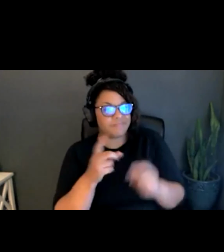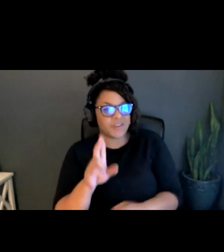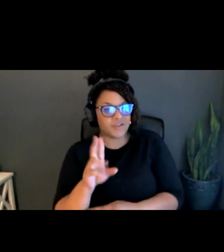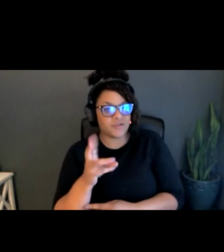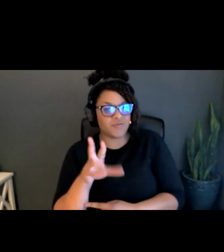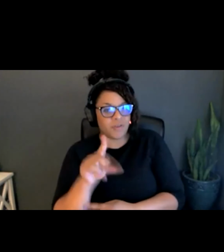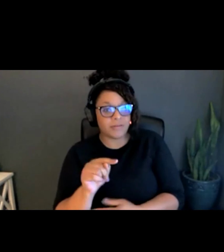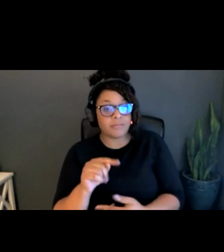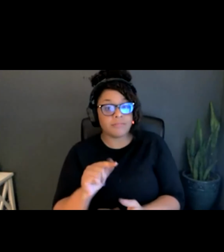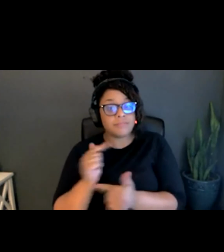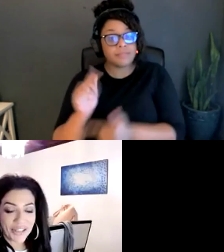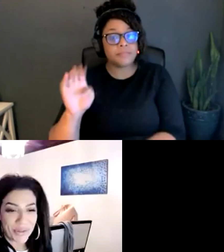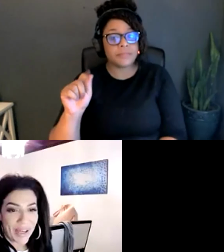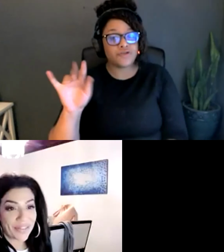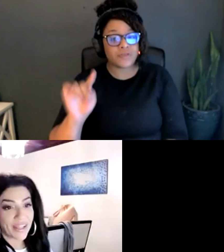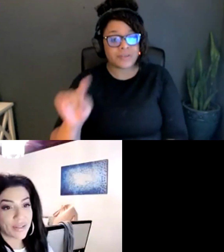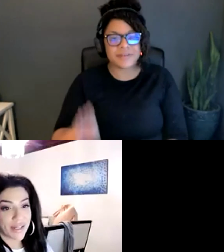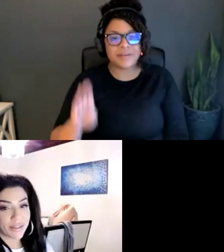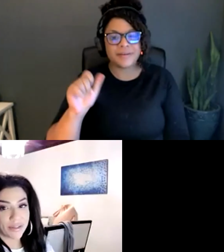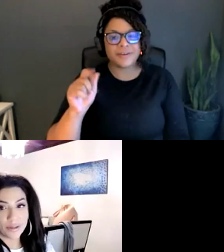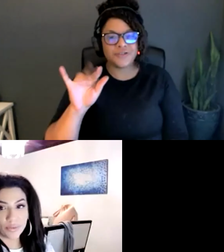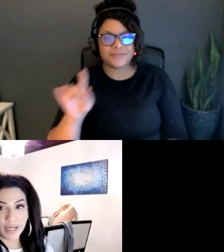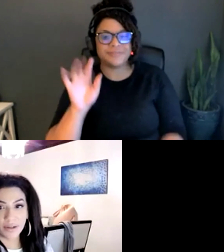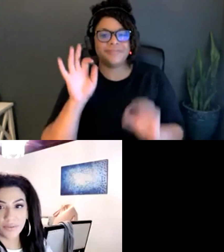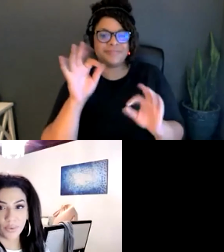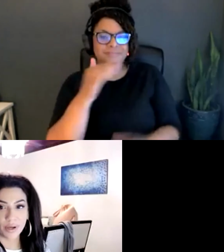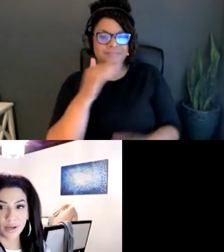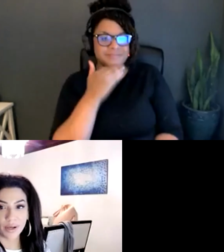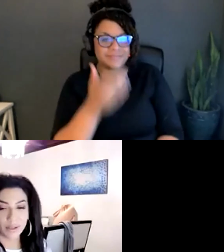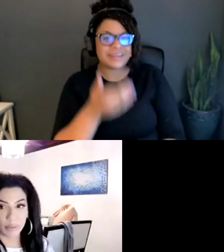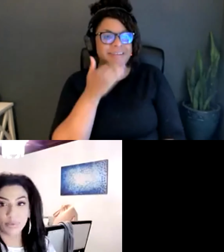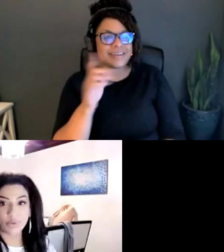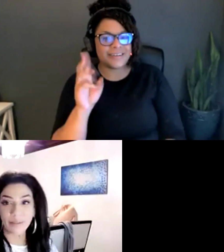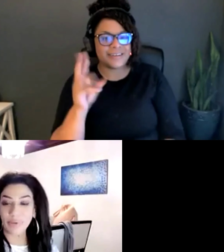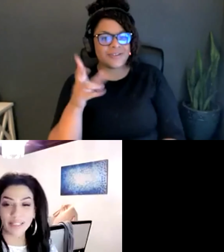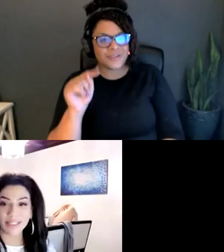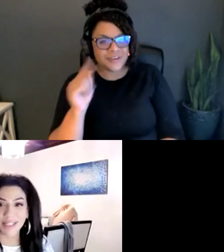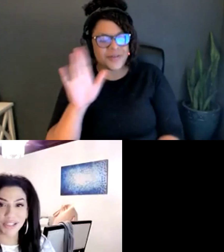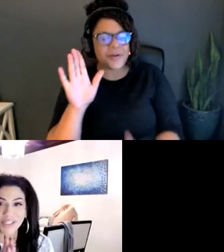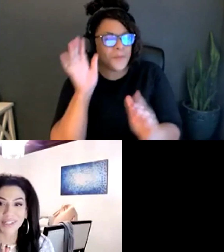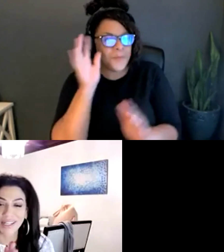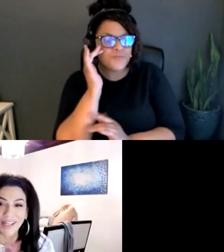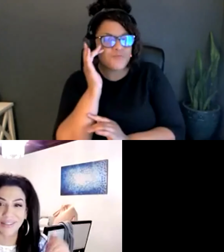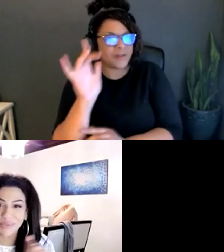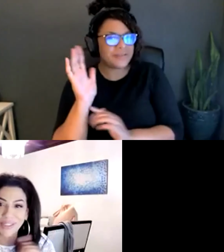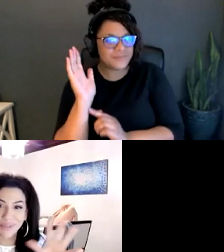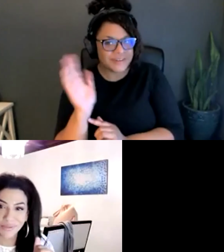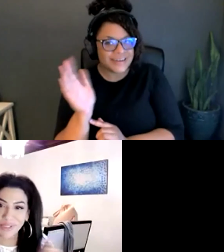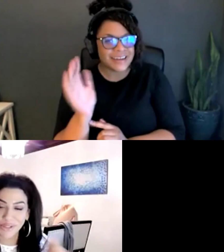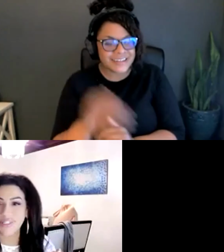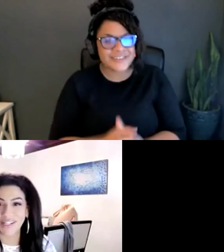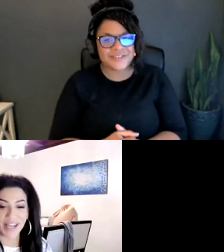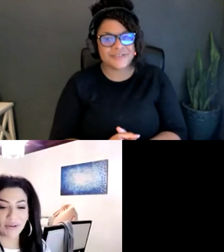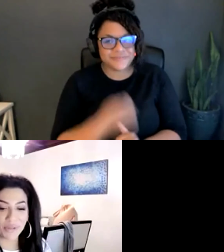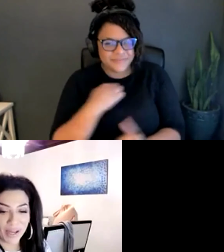it to you. Thank you. And thank you, Dr. Wright, for your brilliant presentation. Like we're